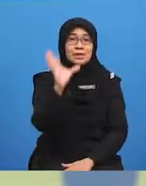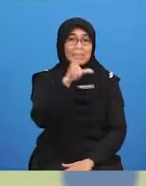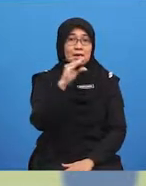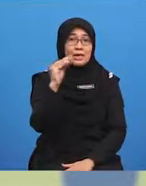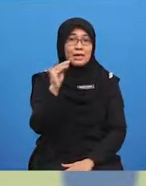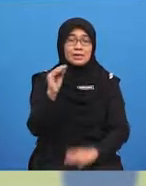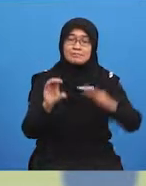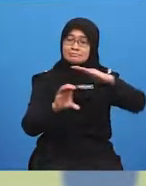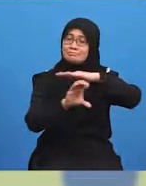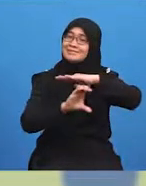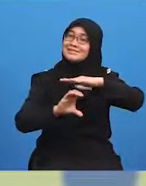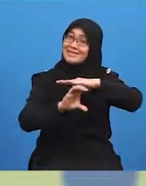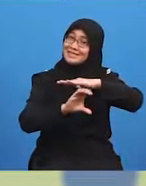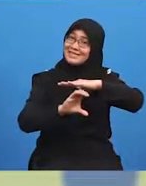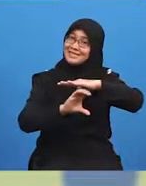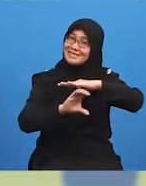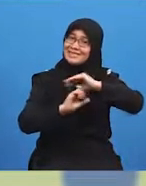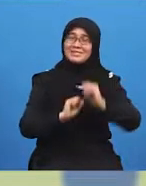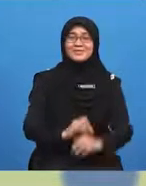and cellar.